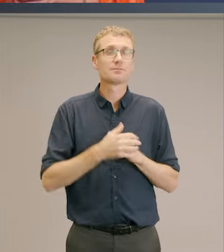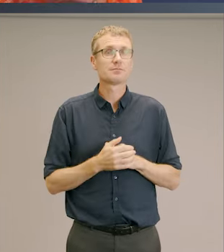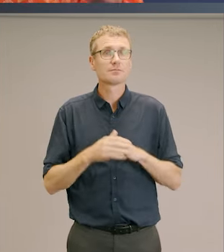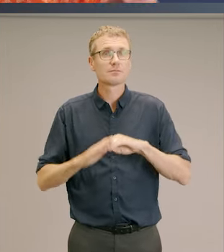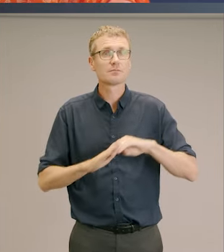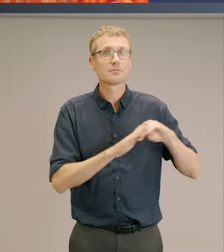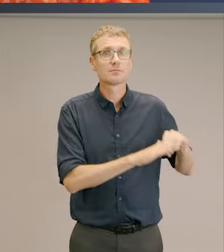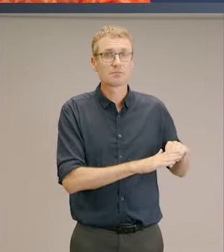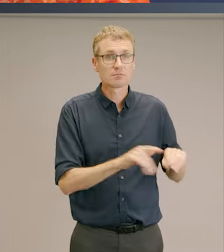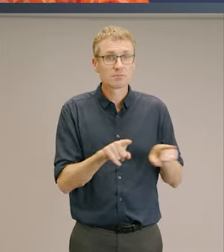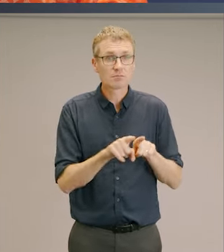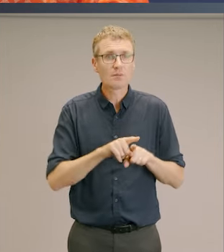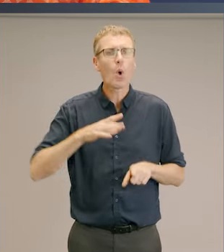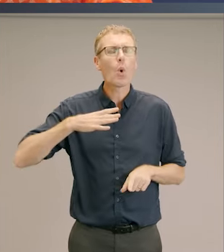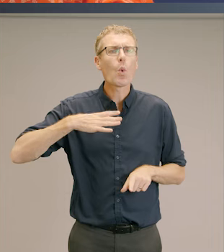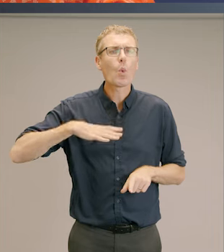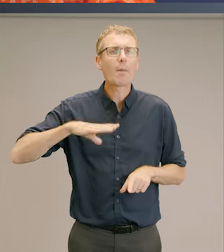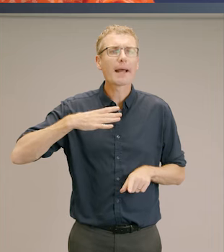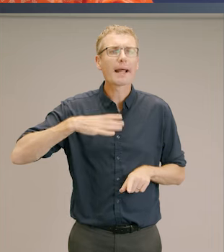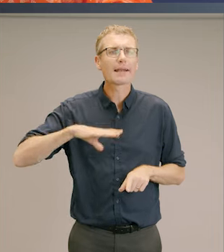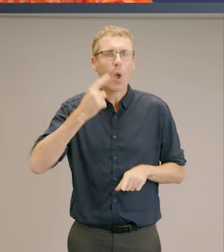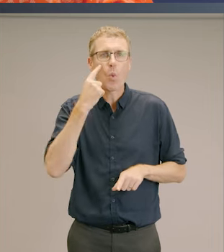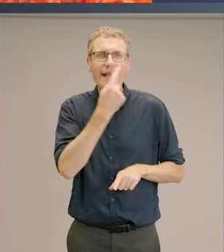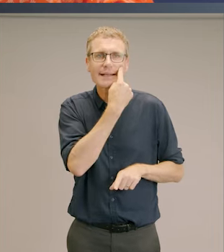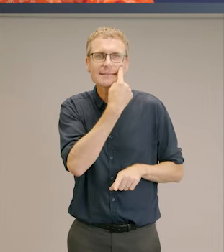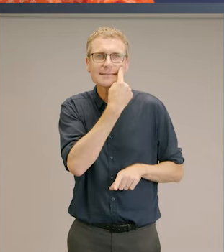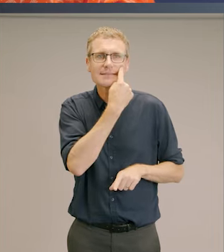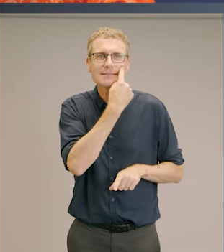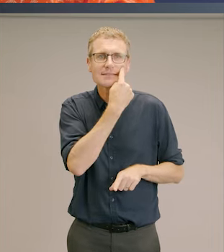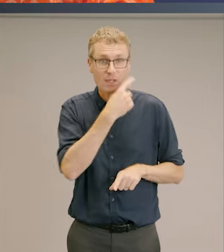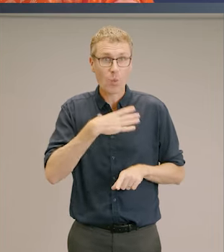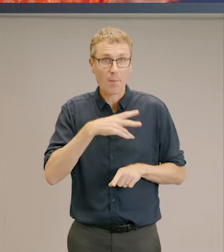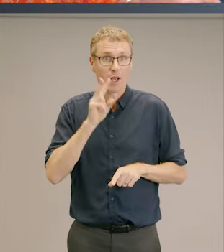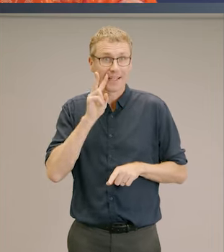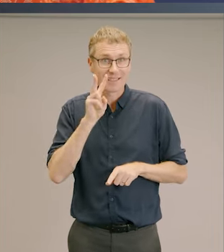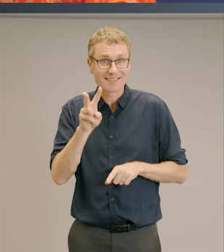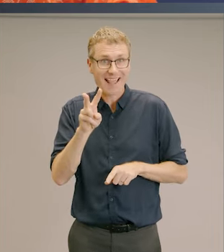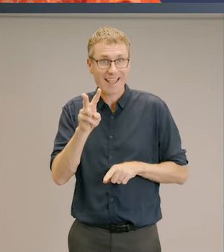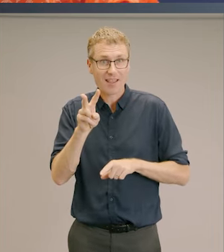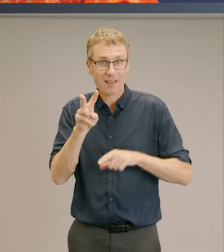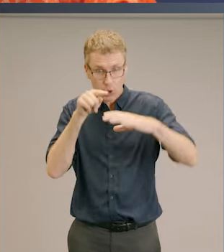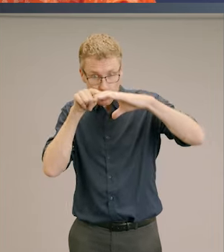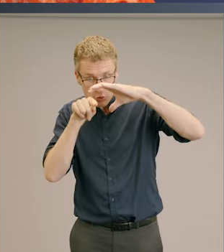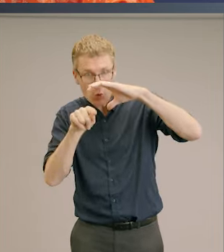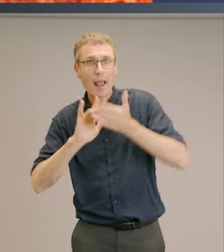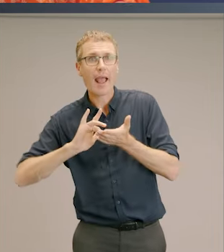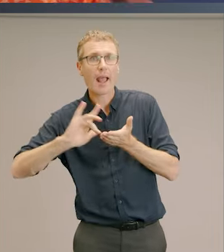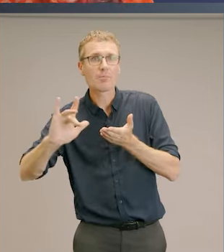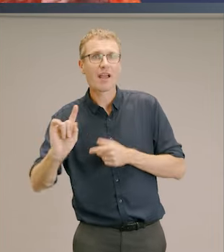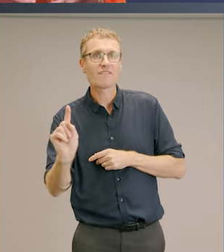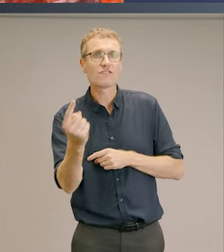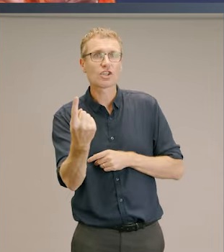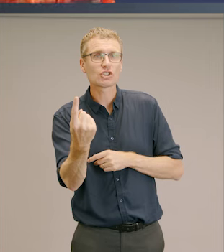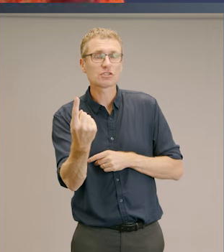Another clue for us is that there were women witnesses recorded. The women saw the empty tomb first, and